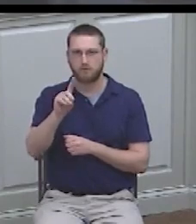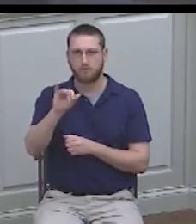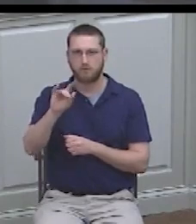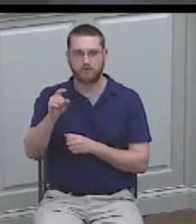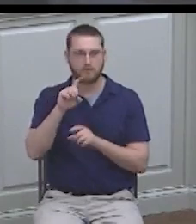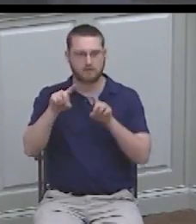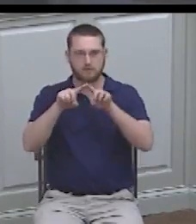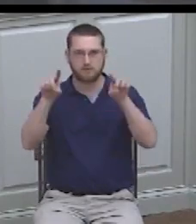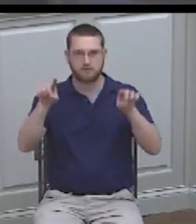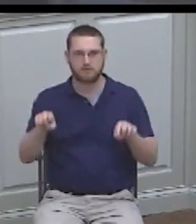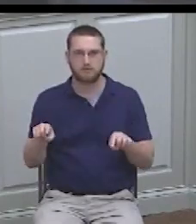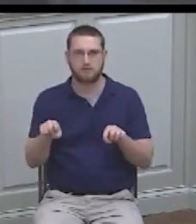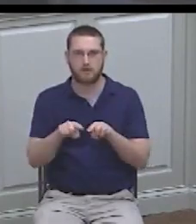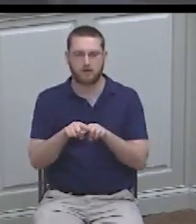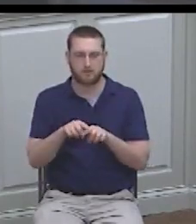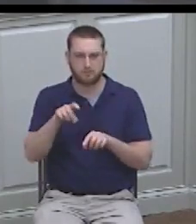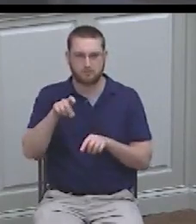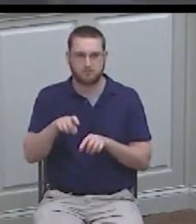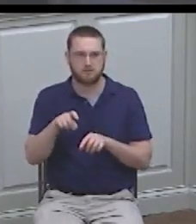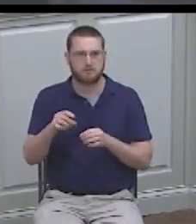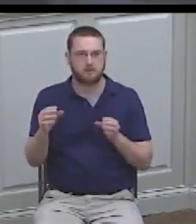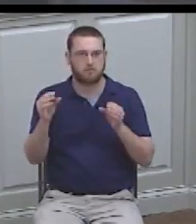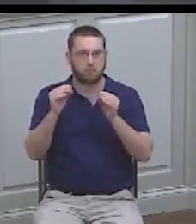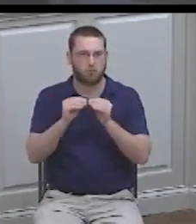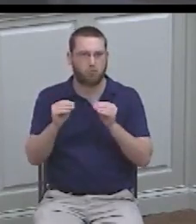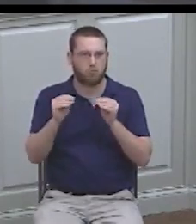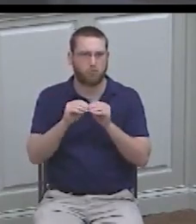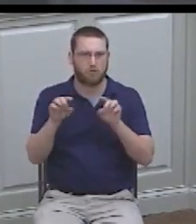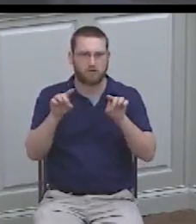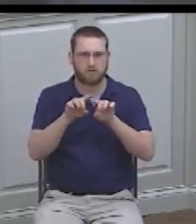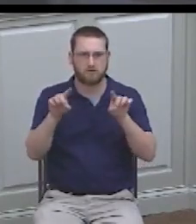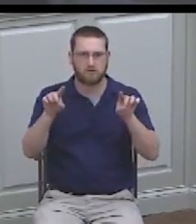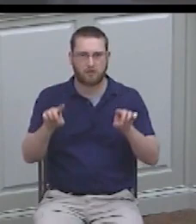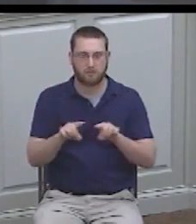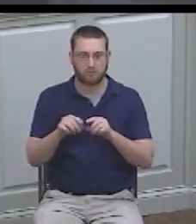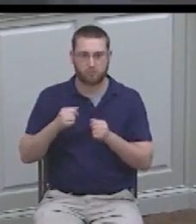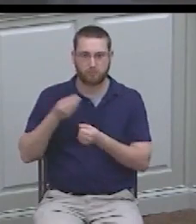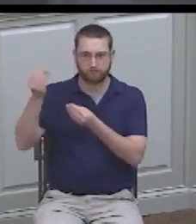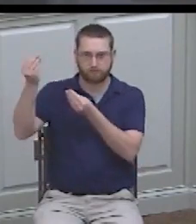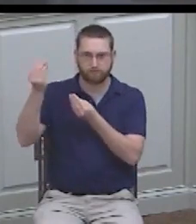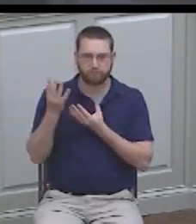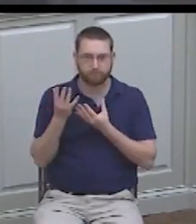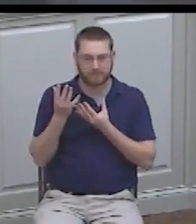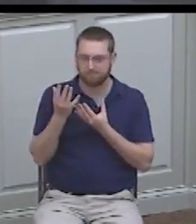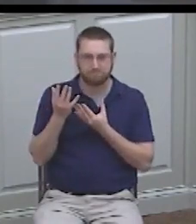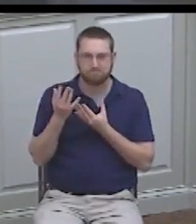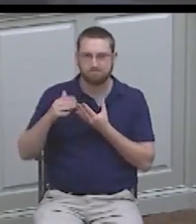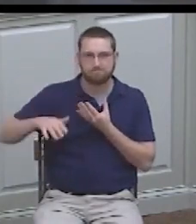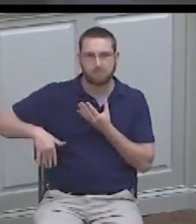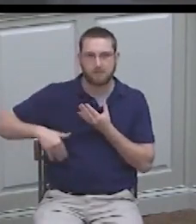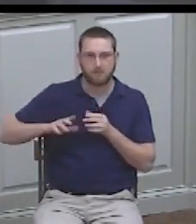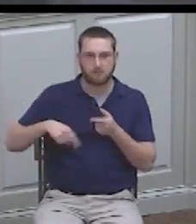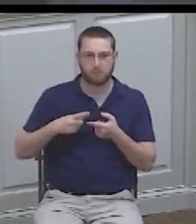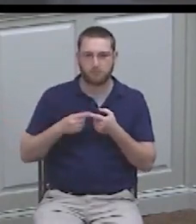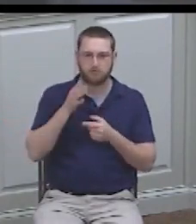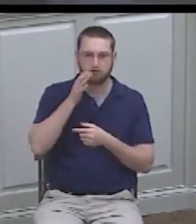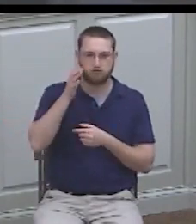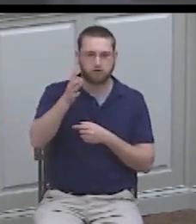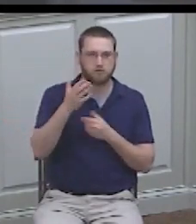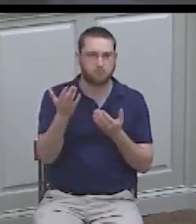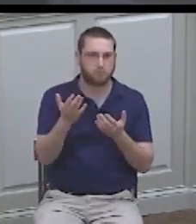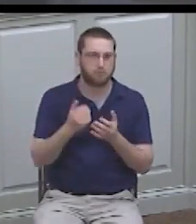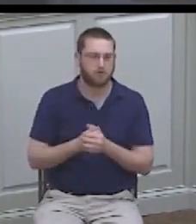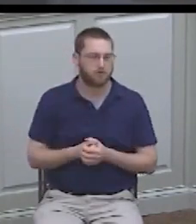agenda as needing action. But we have been offered no information about what is going forward. As